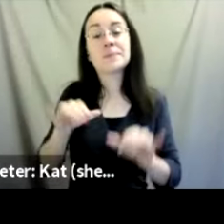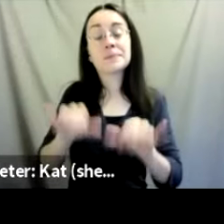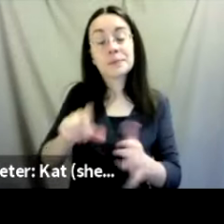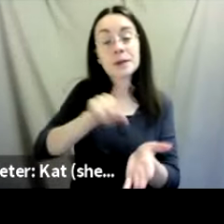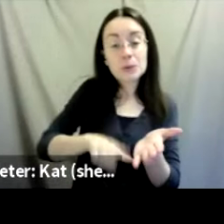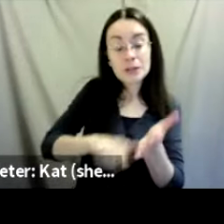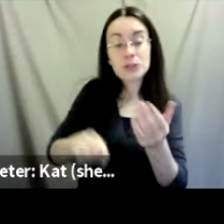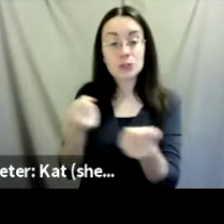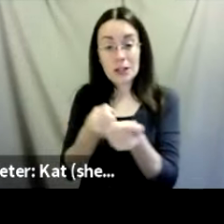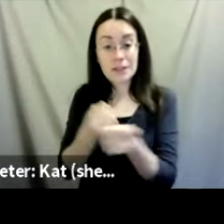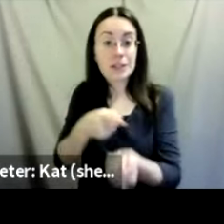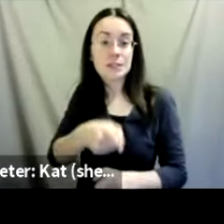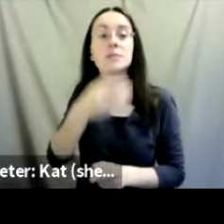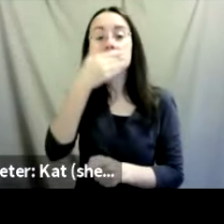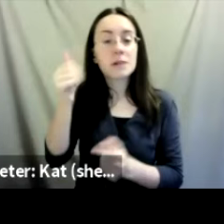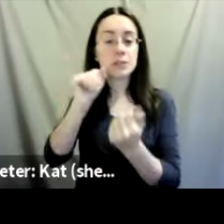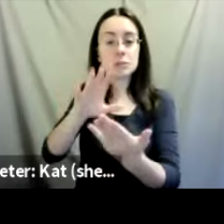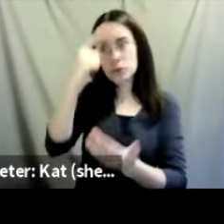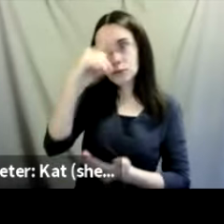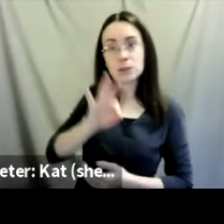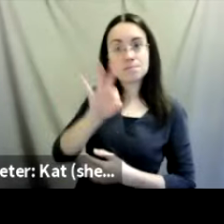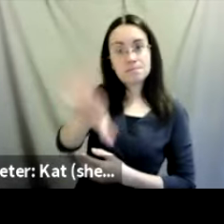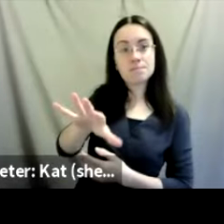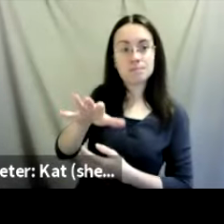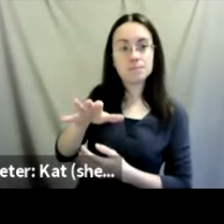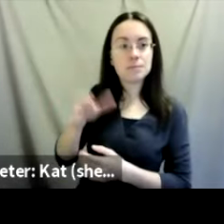way to have my voice heard and the way to make changes.